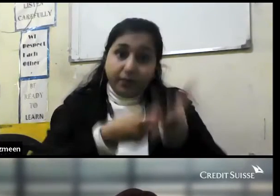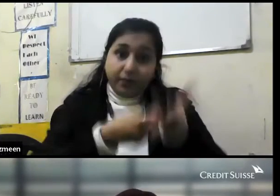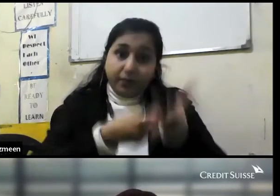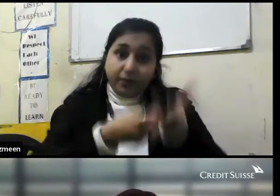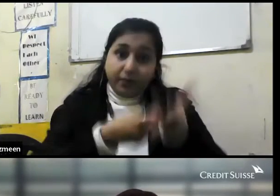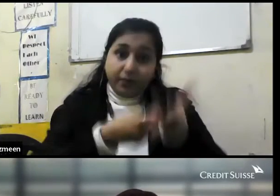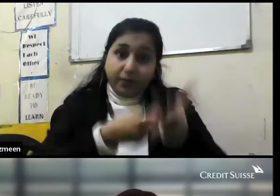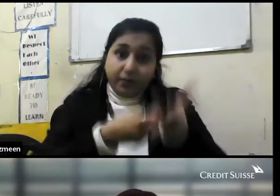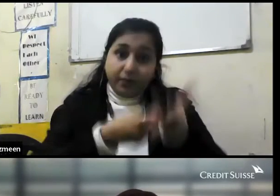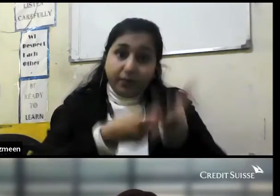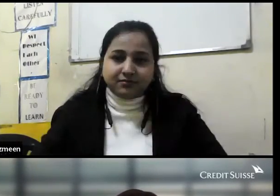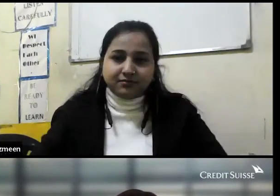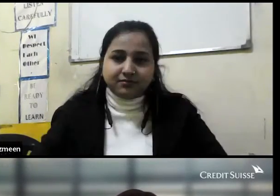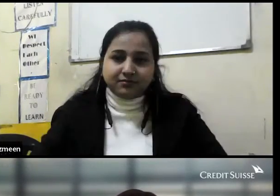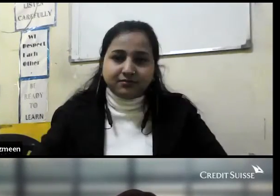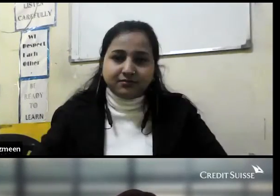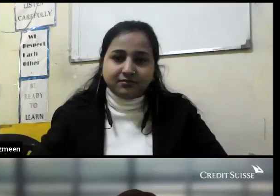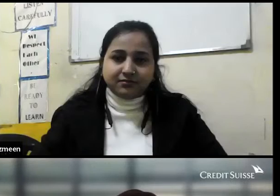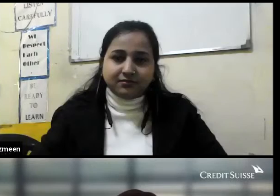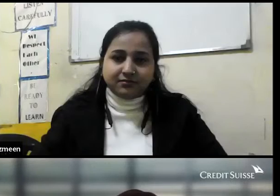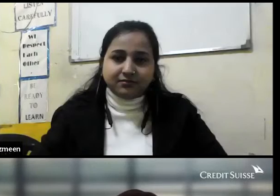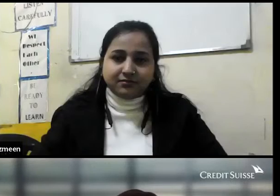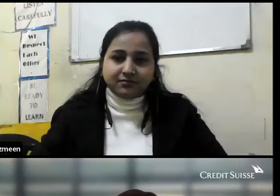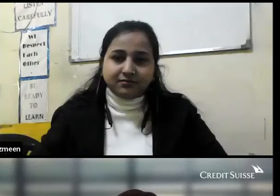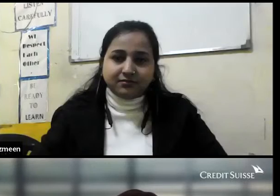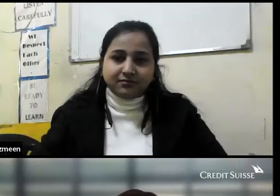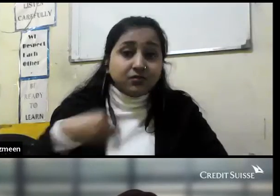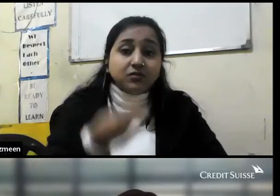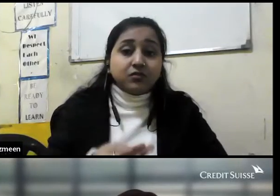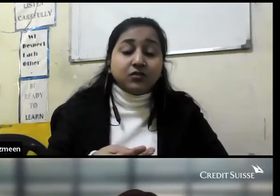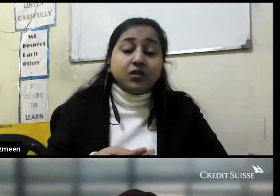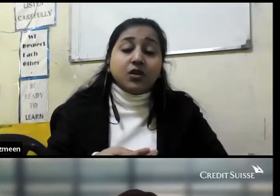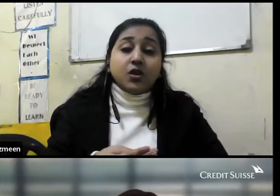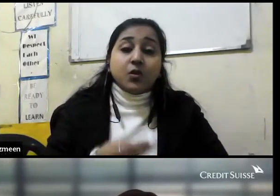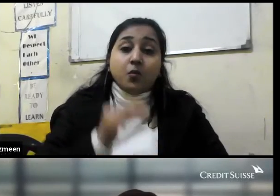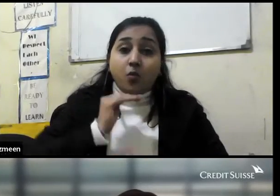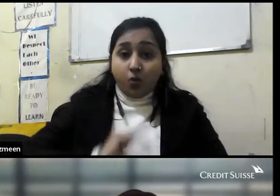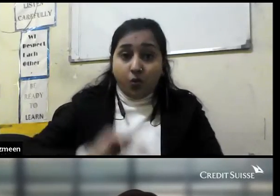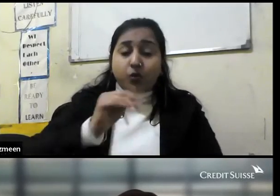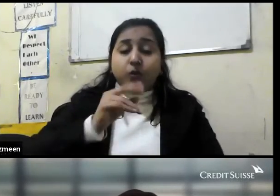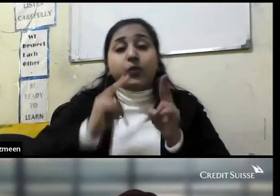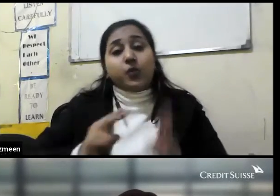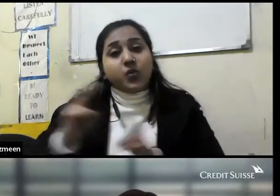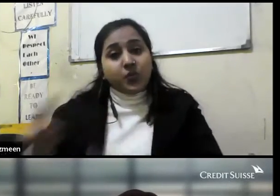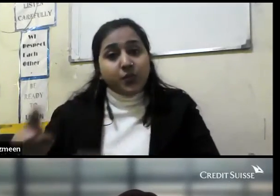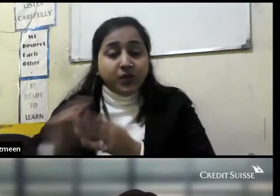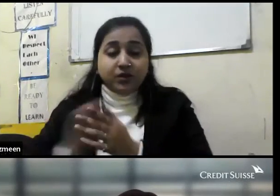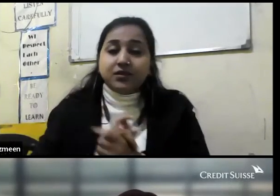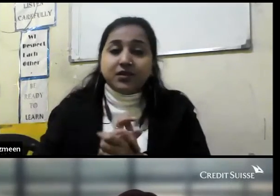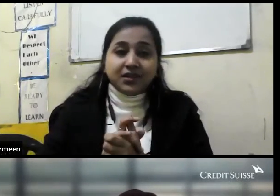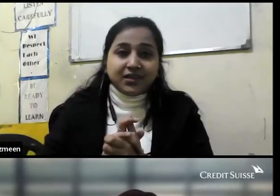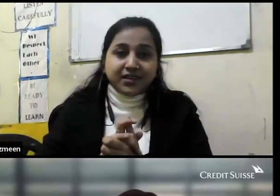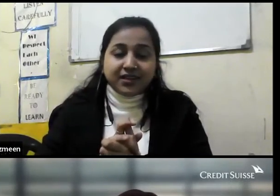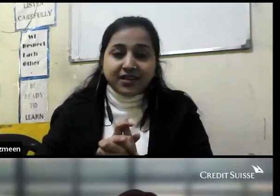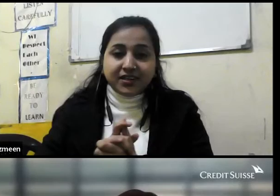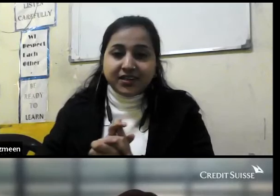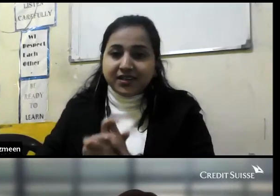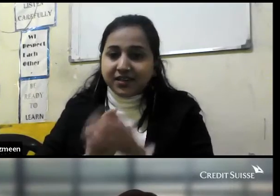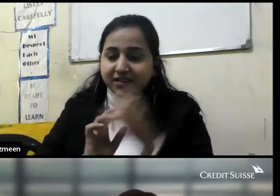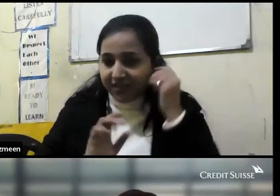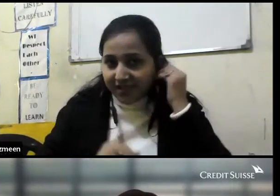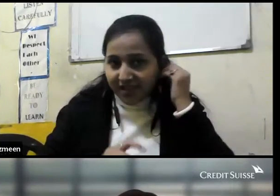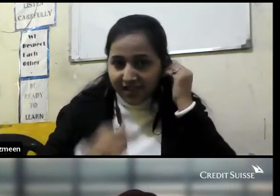are fortunate to be being born normal, or our children are normal. There's an element of luck or